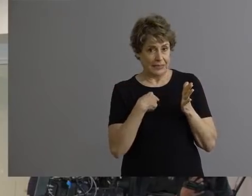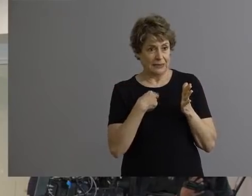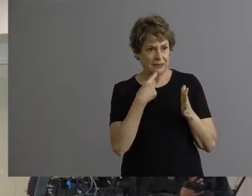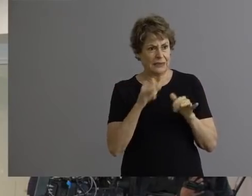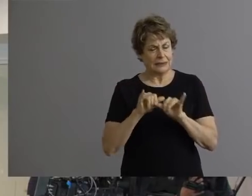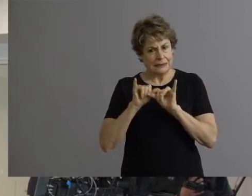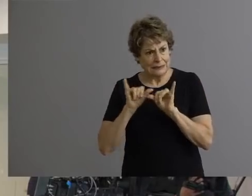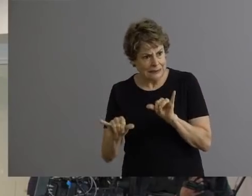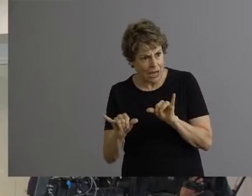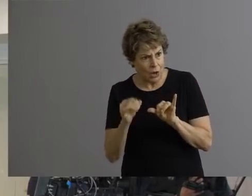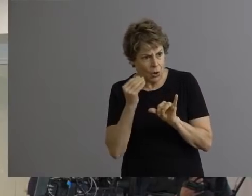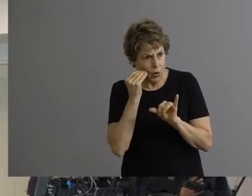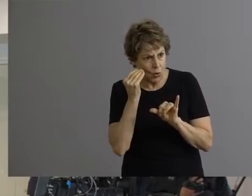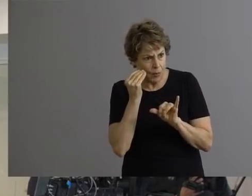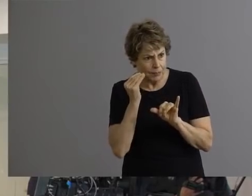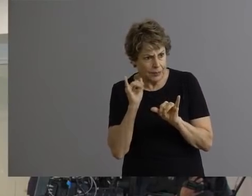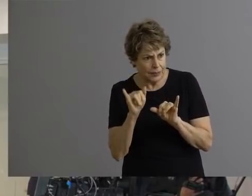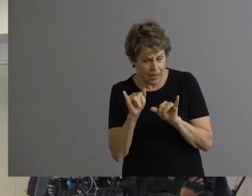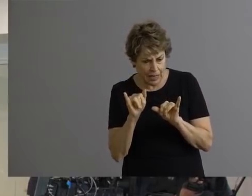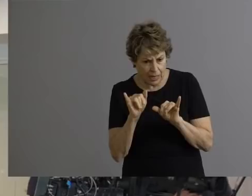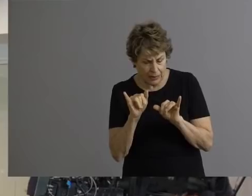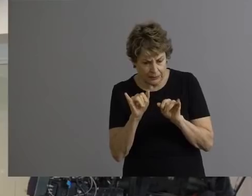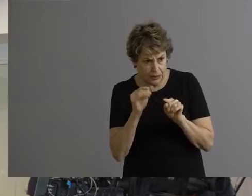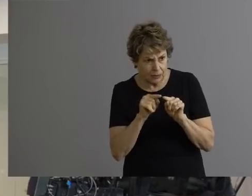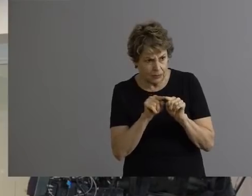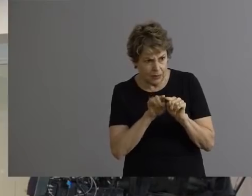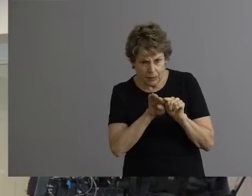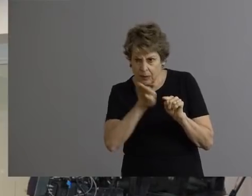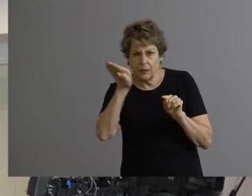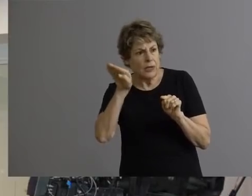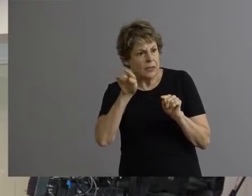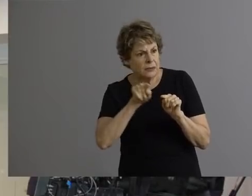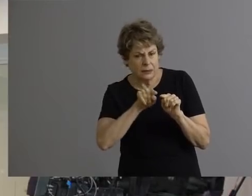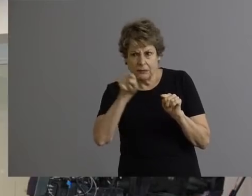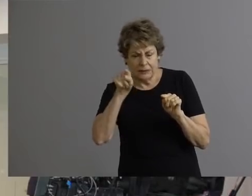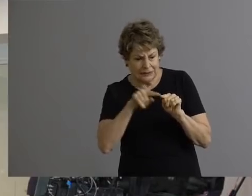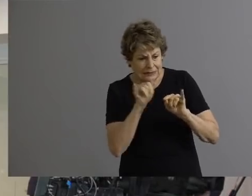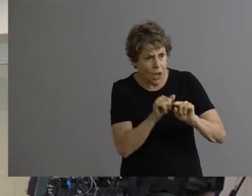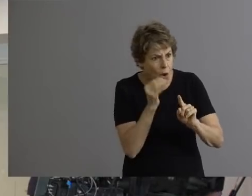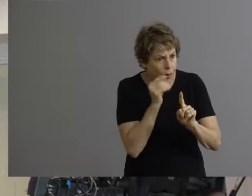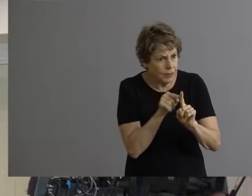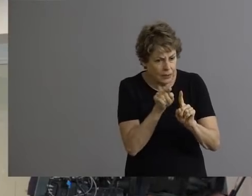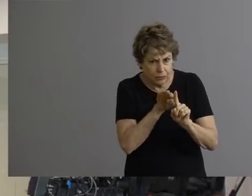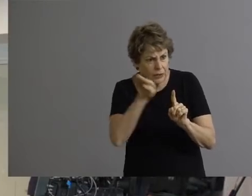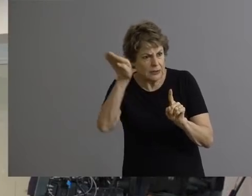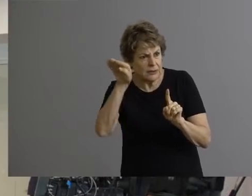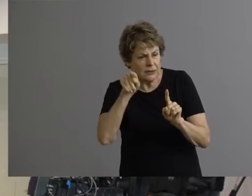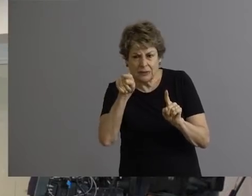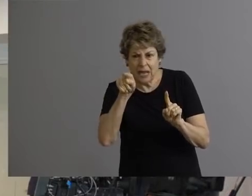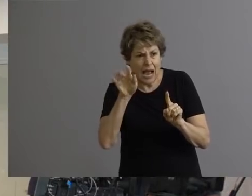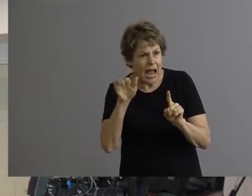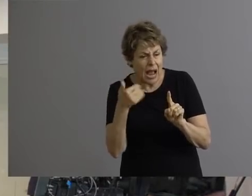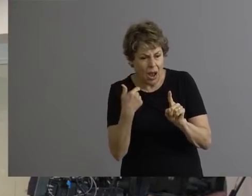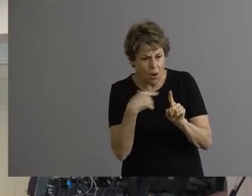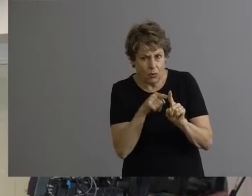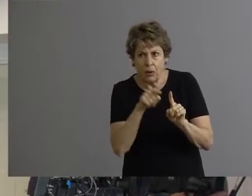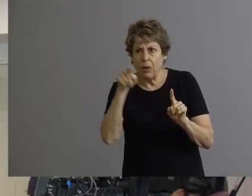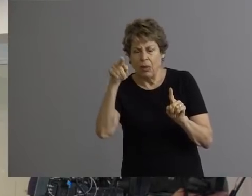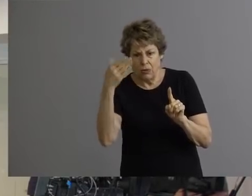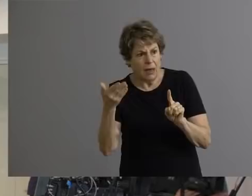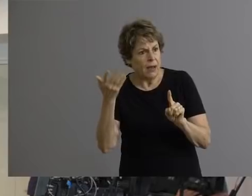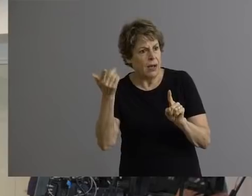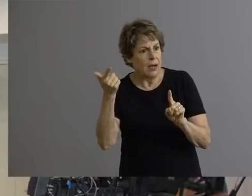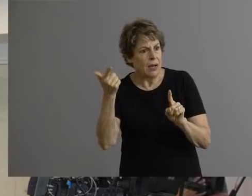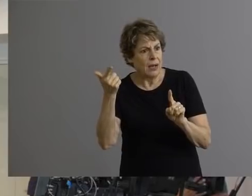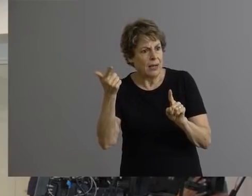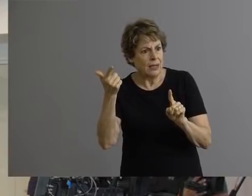in perspective. I want to ask, how did we get here, both in terms of our situation spiraling out of control the way that it